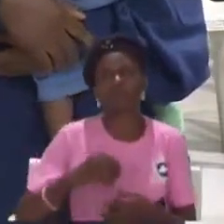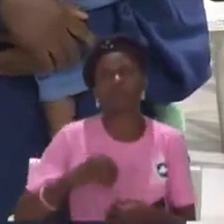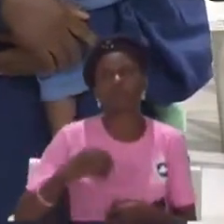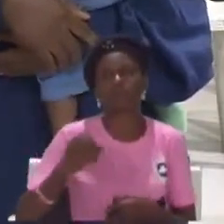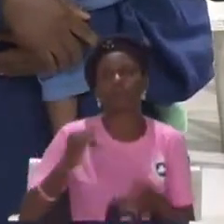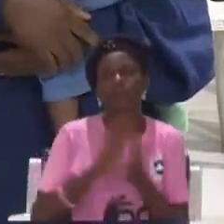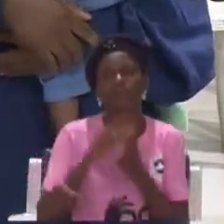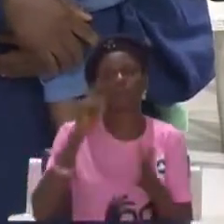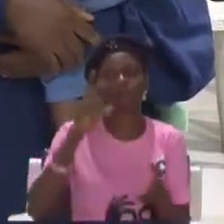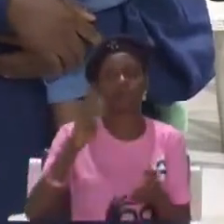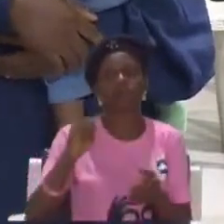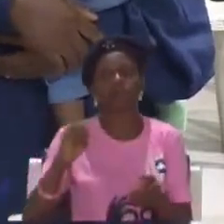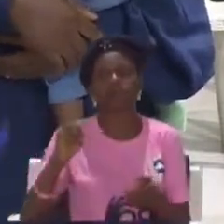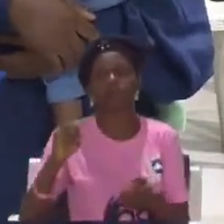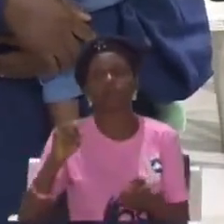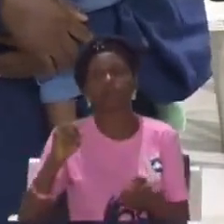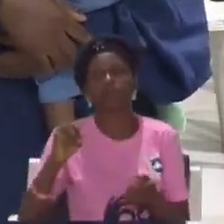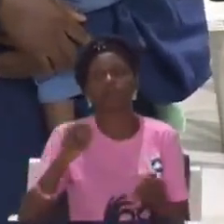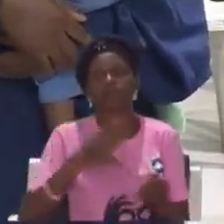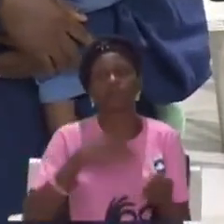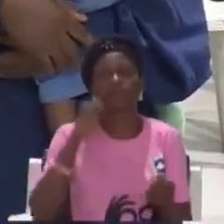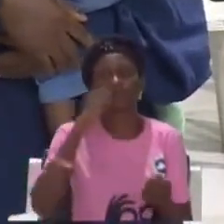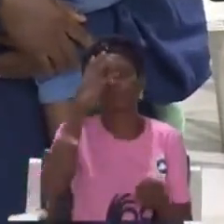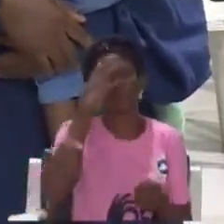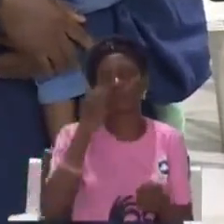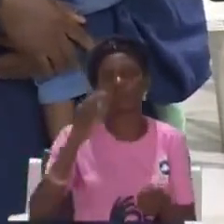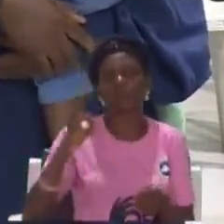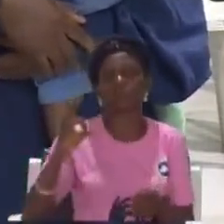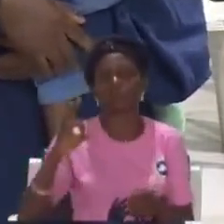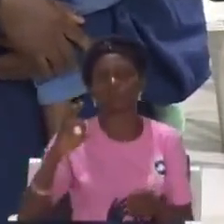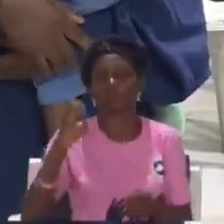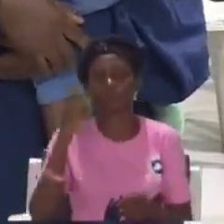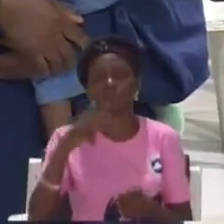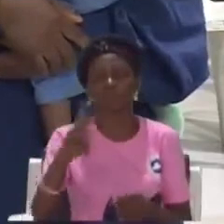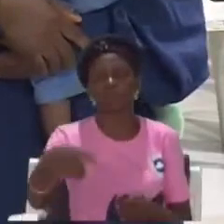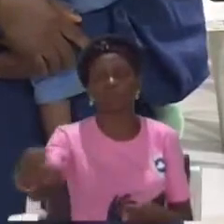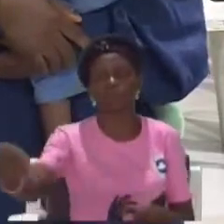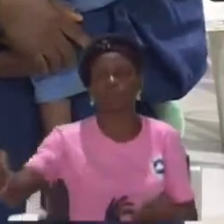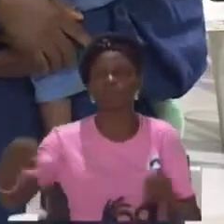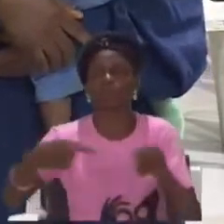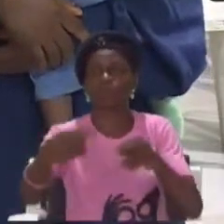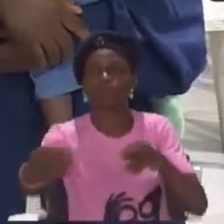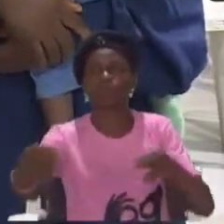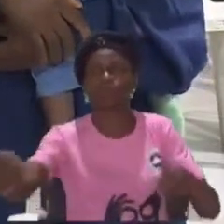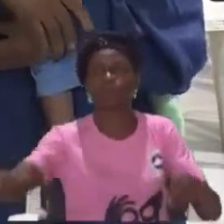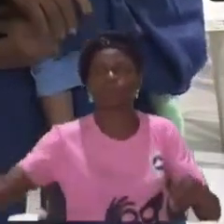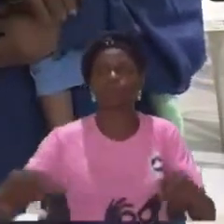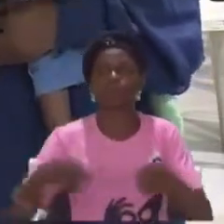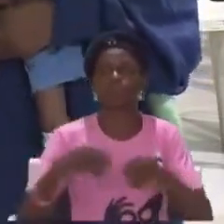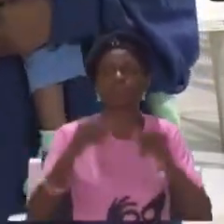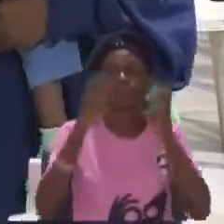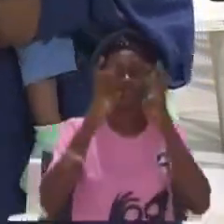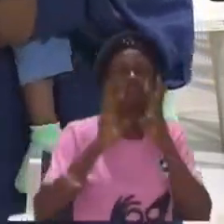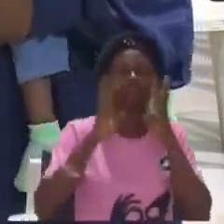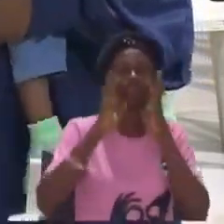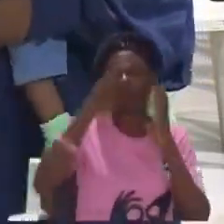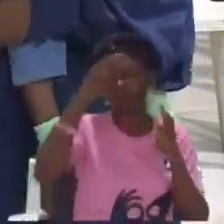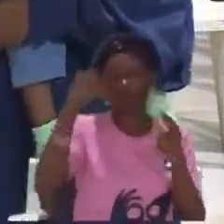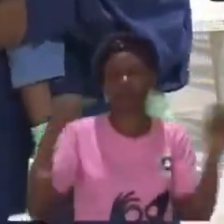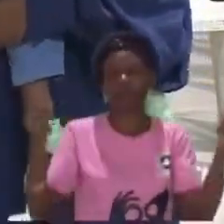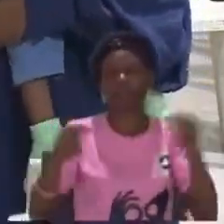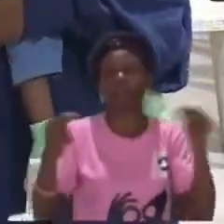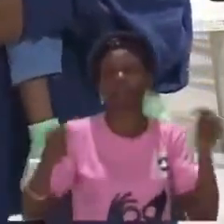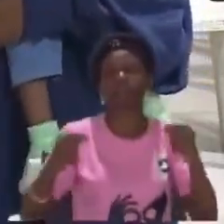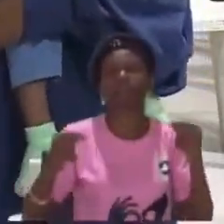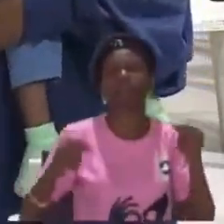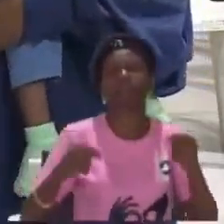me and I slept off. I was rolling, restless, crying because of the pains.